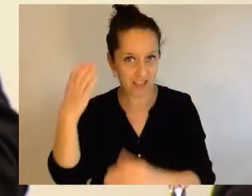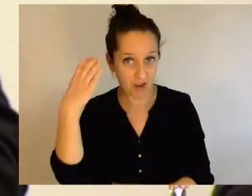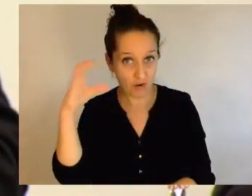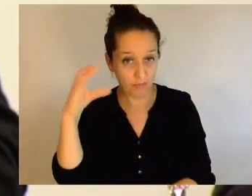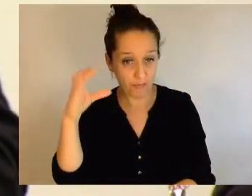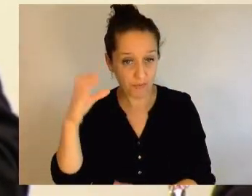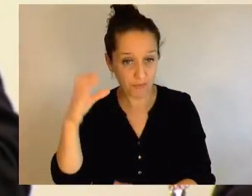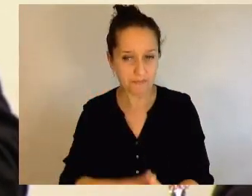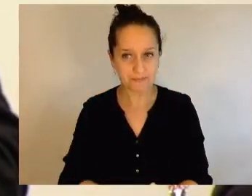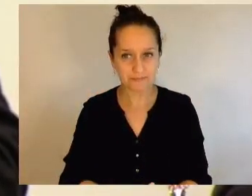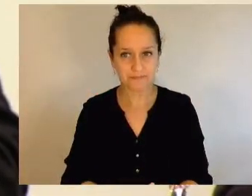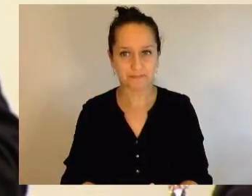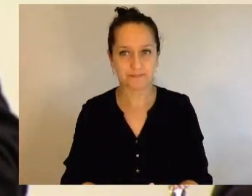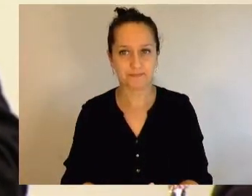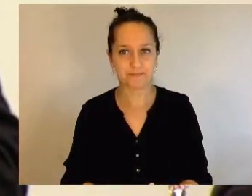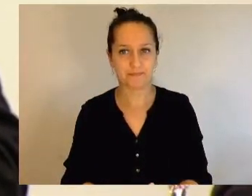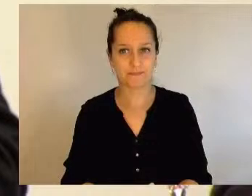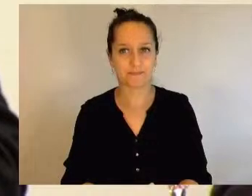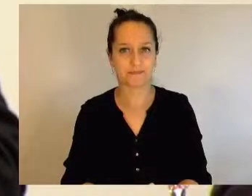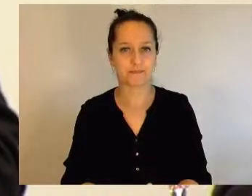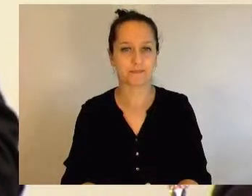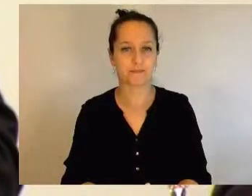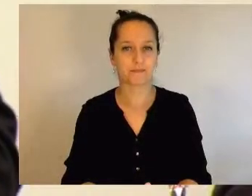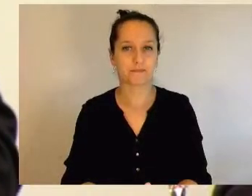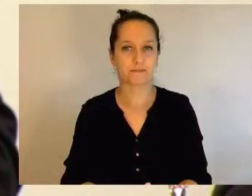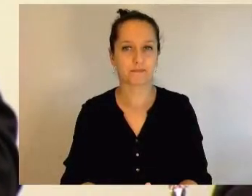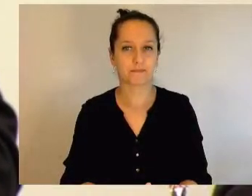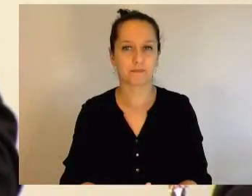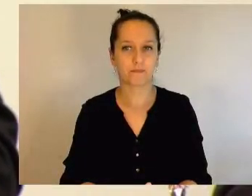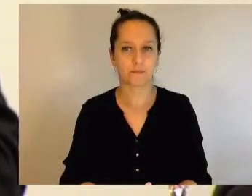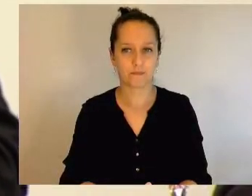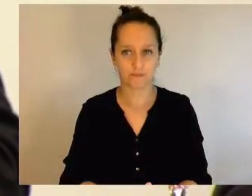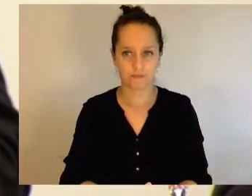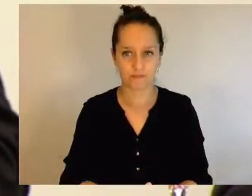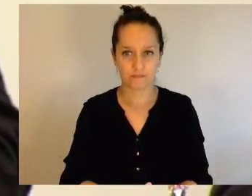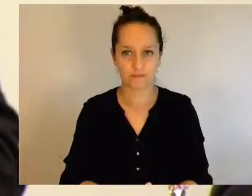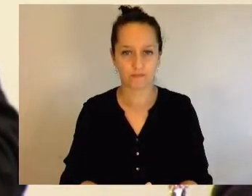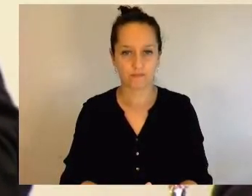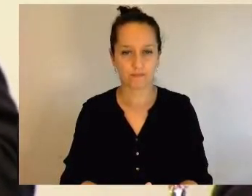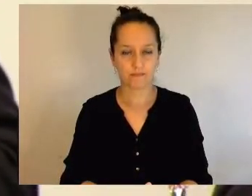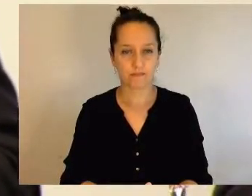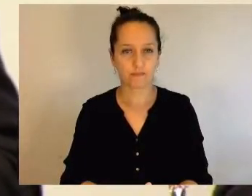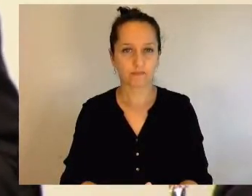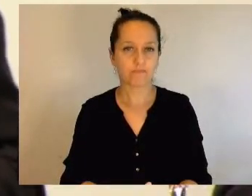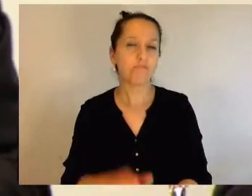presidency of Colombia. The importance